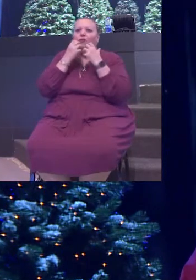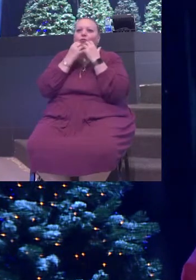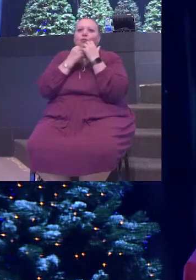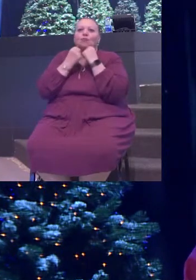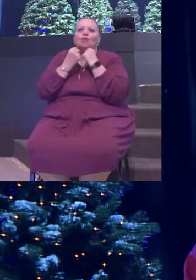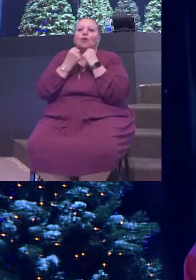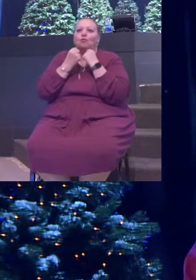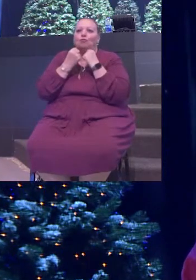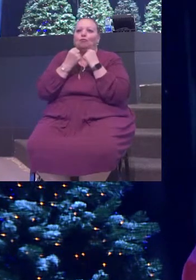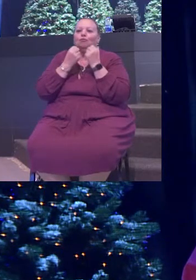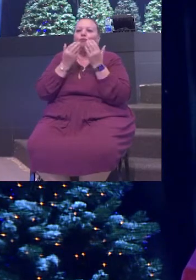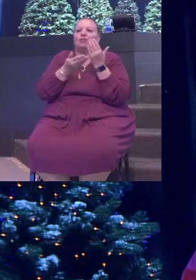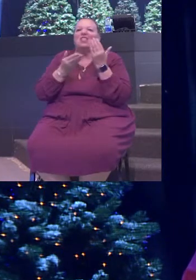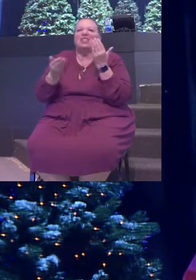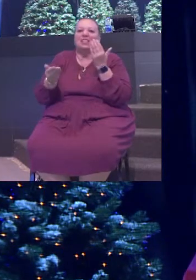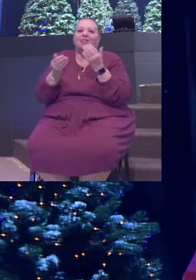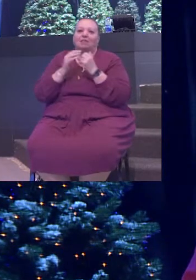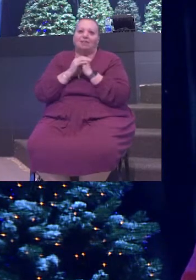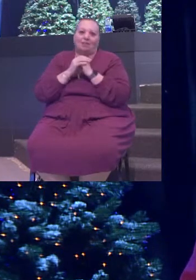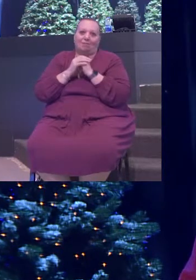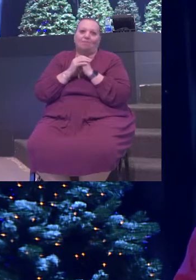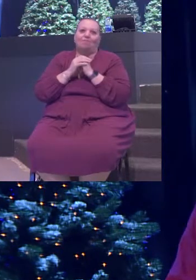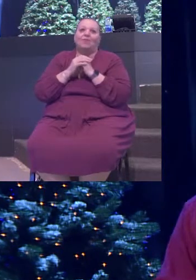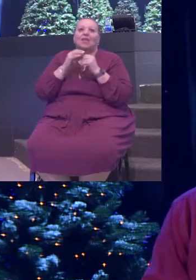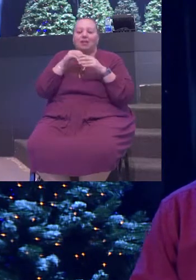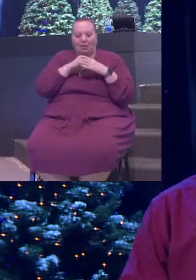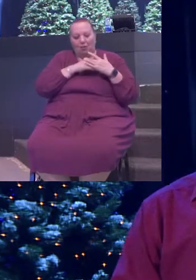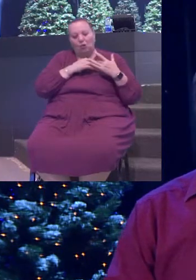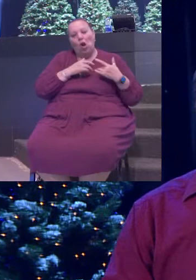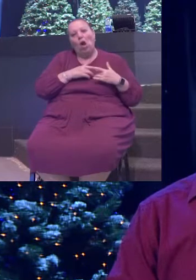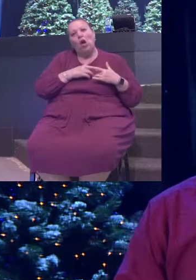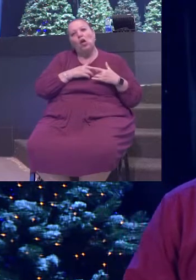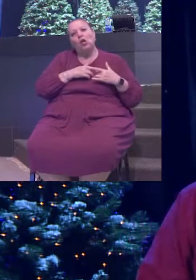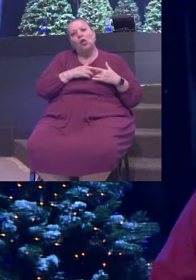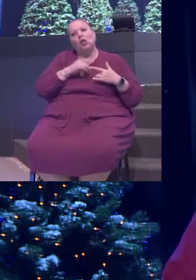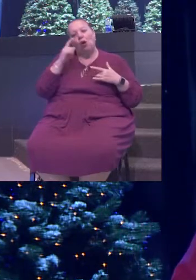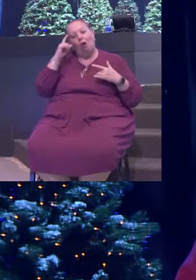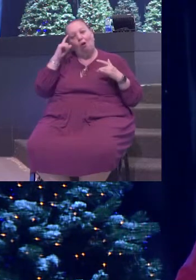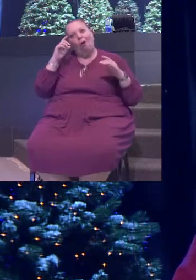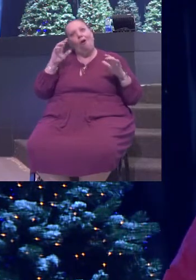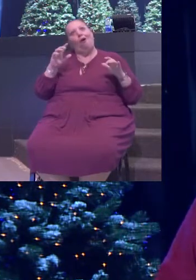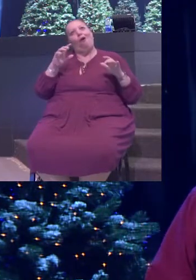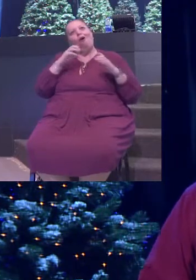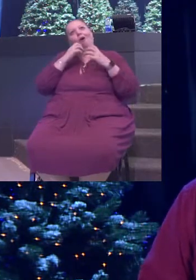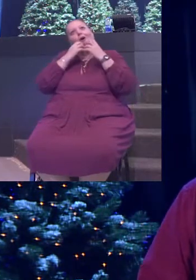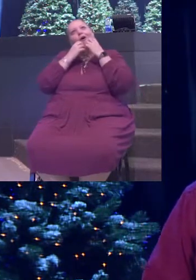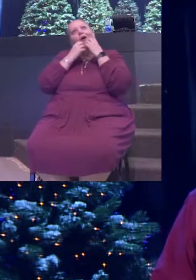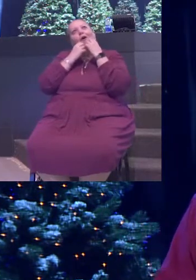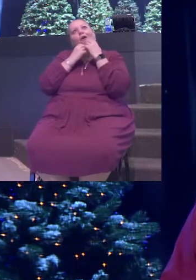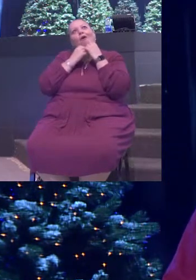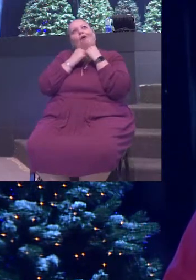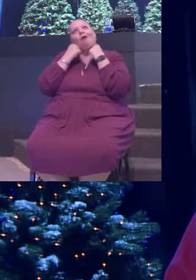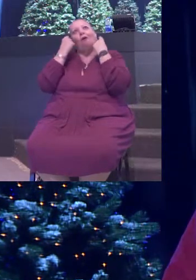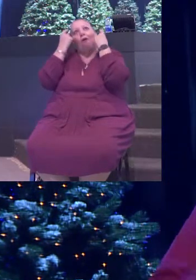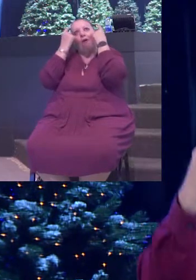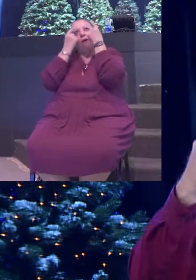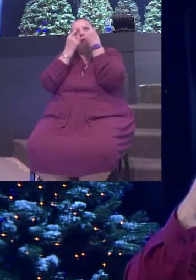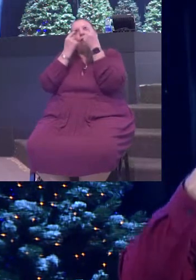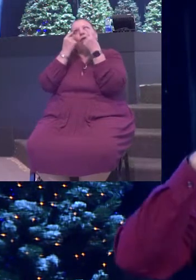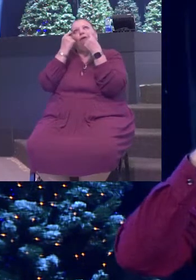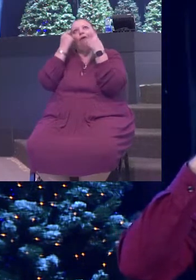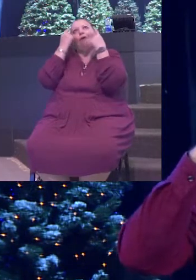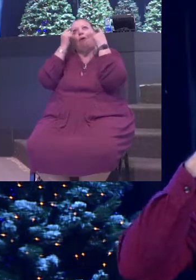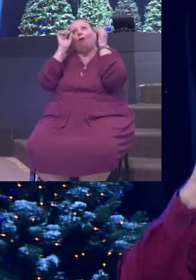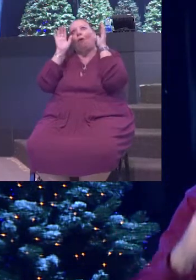treasured these things in her heart. Awe, treasured, pondered,